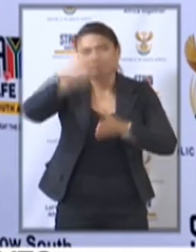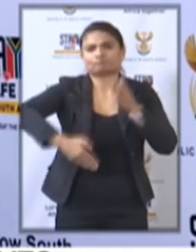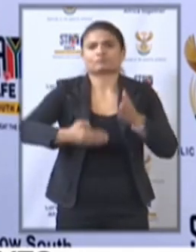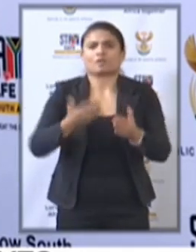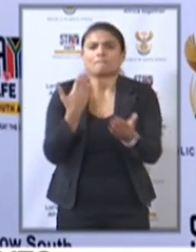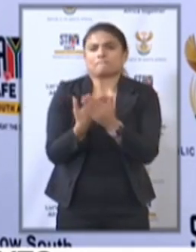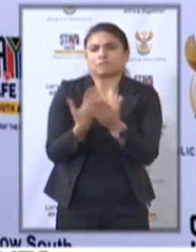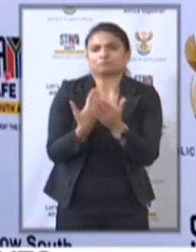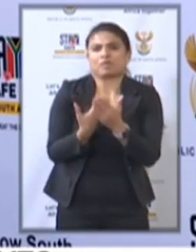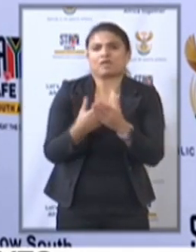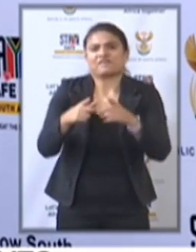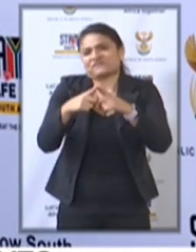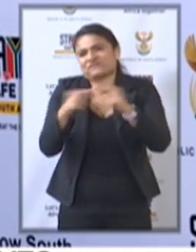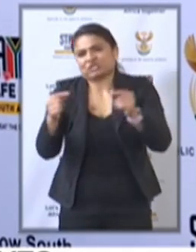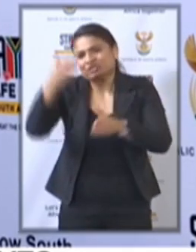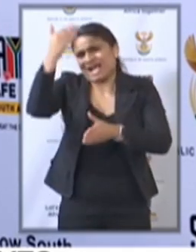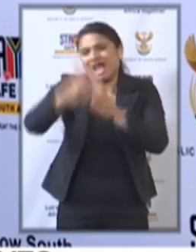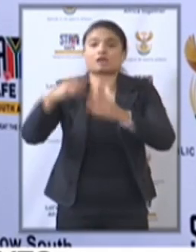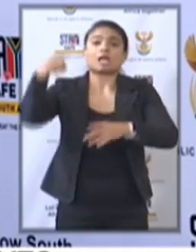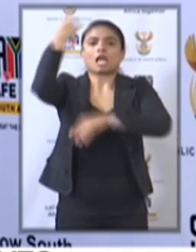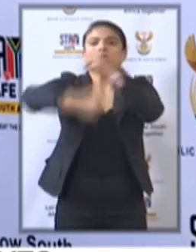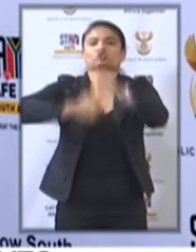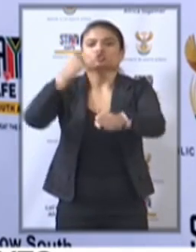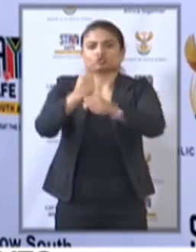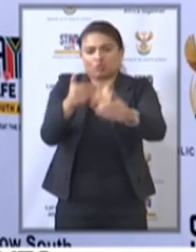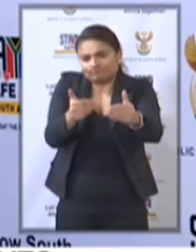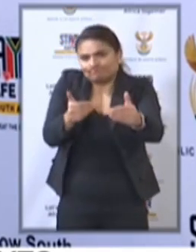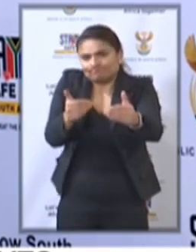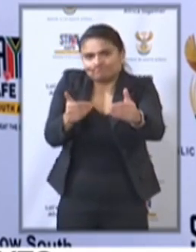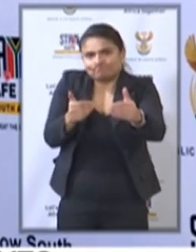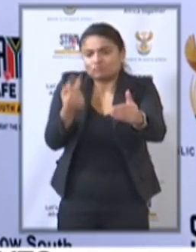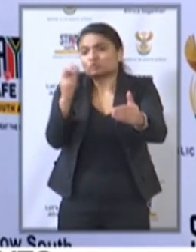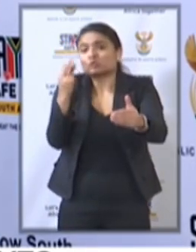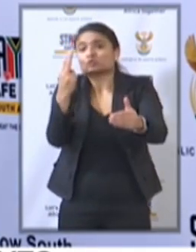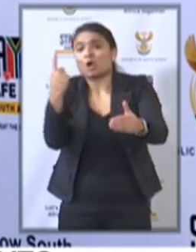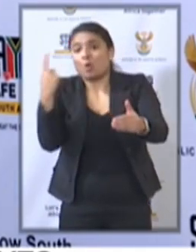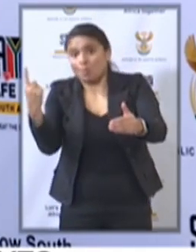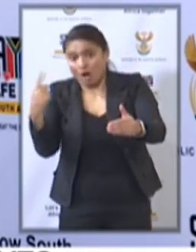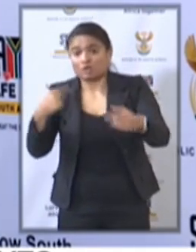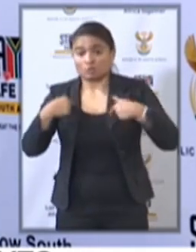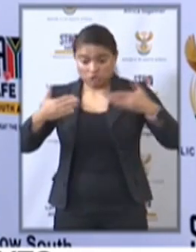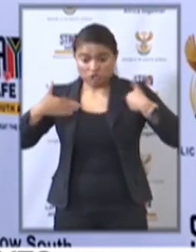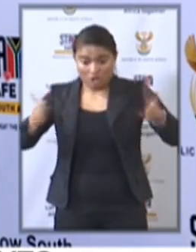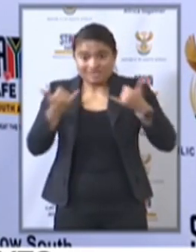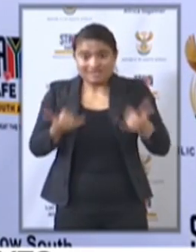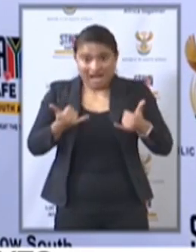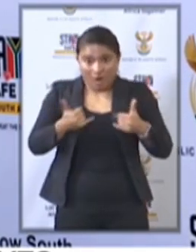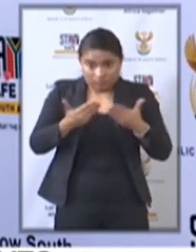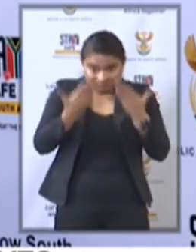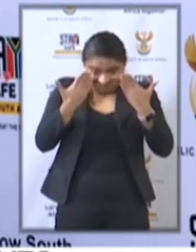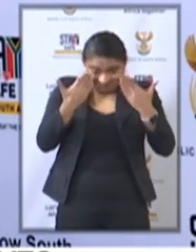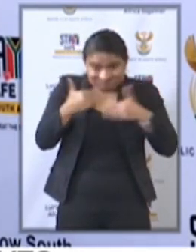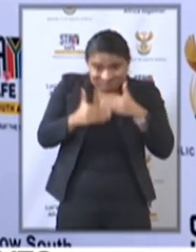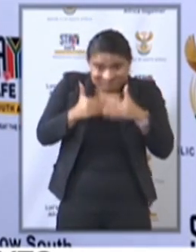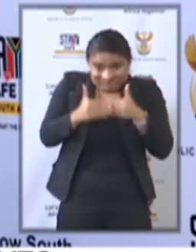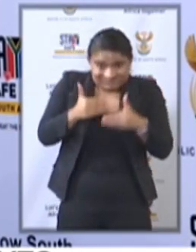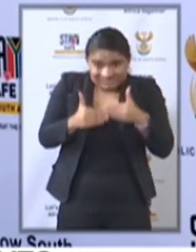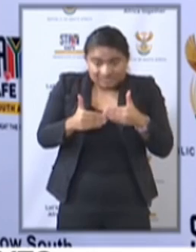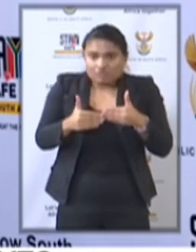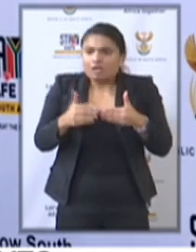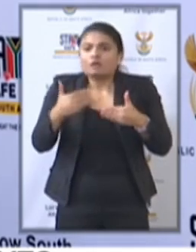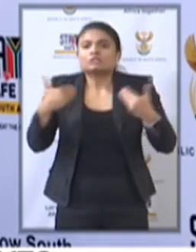2021. This will mean a later start to next year's, that is